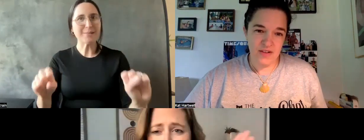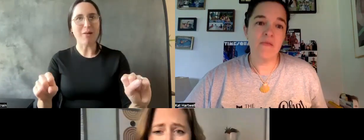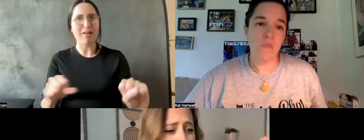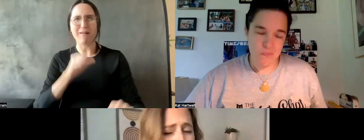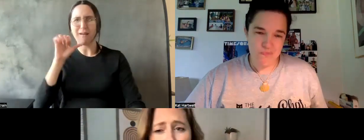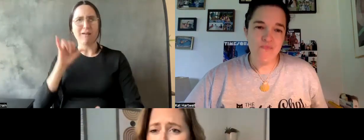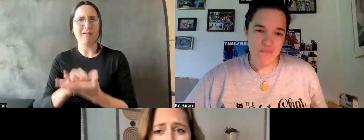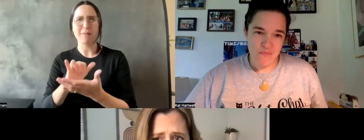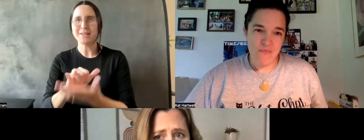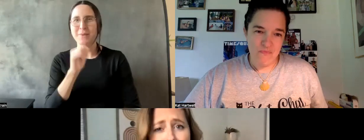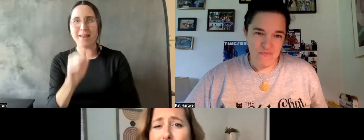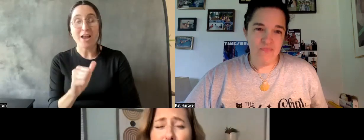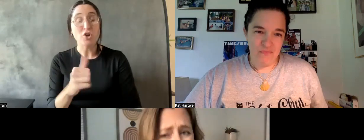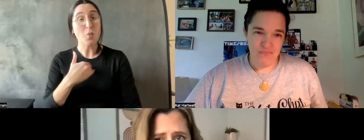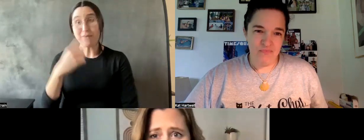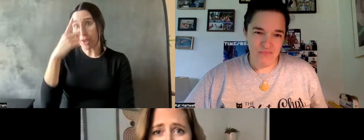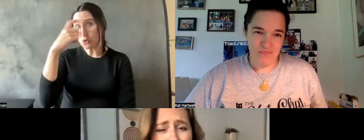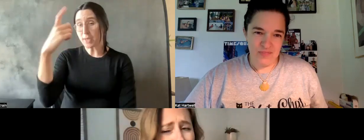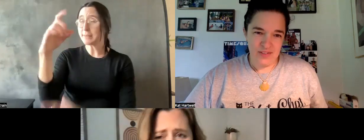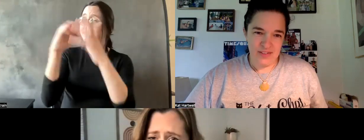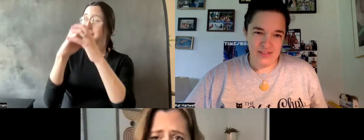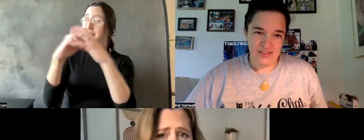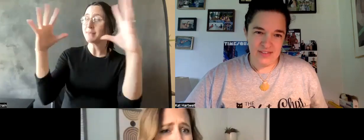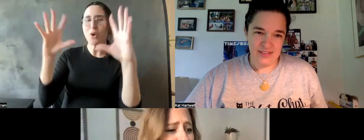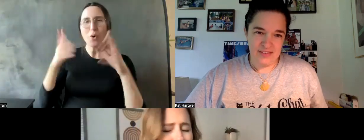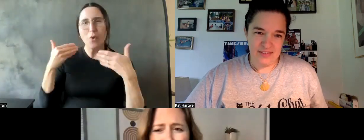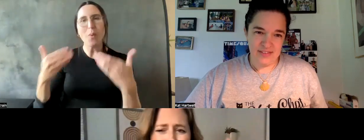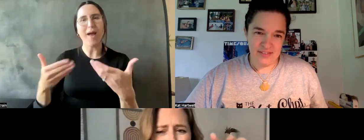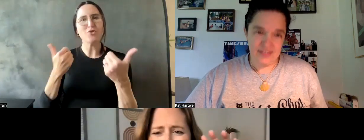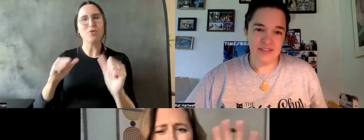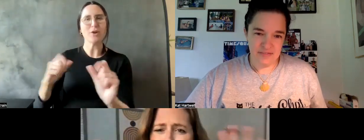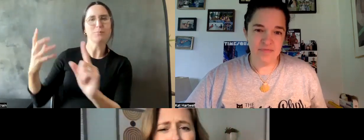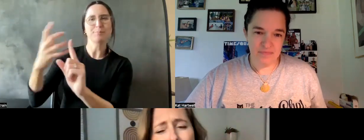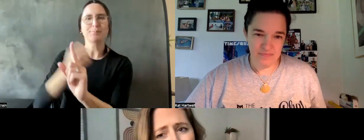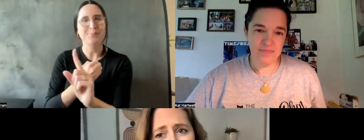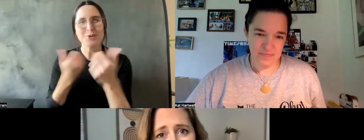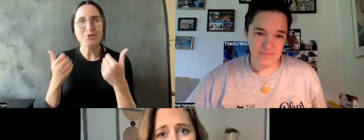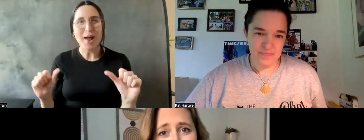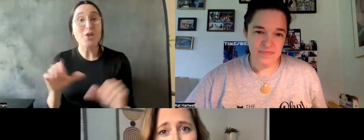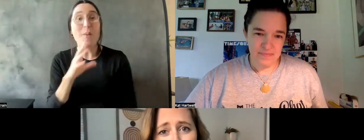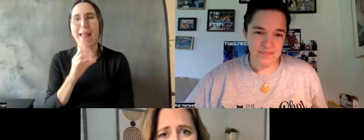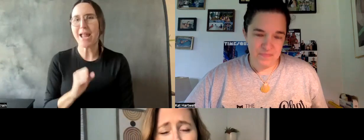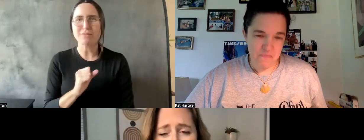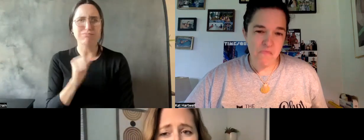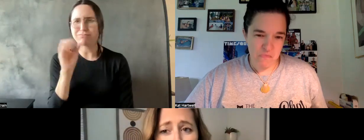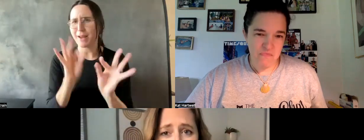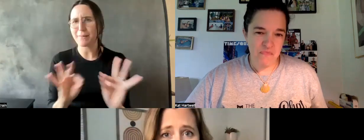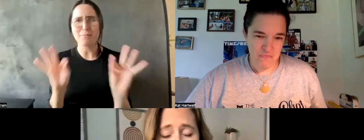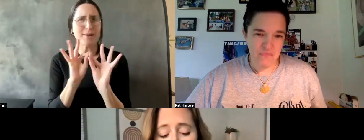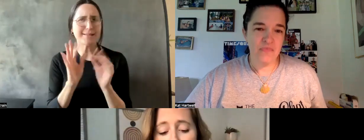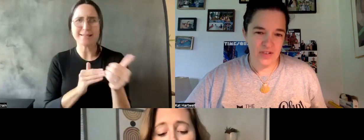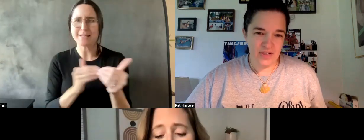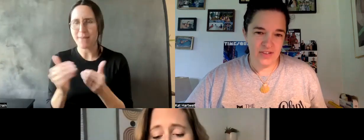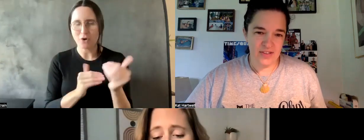do whatever it is, do it. Age doesn't matter. That stuff just doesn't matter. I mean, there's ways to make it